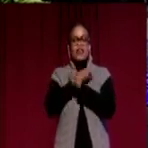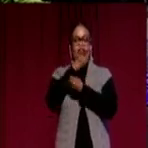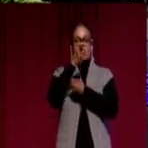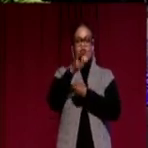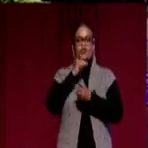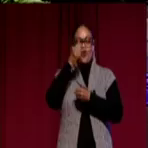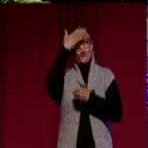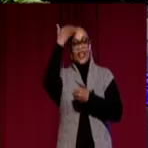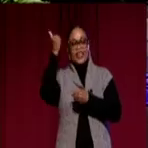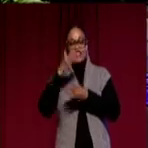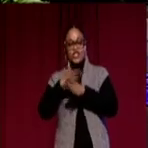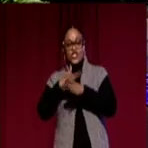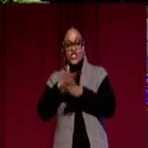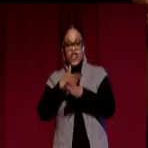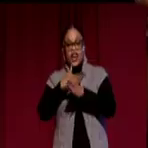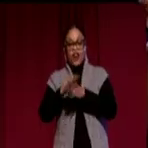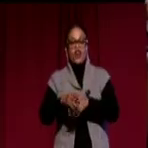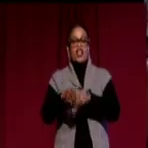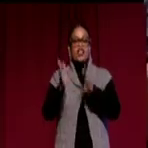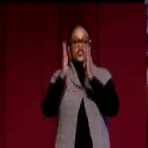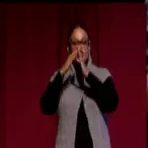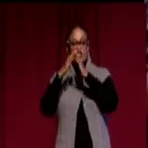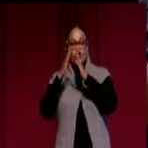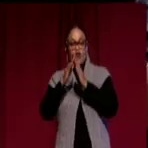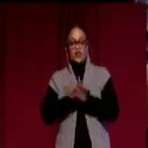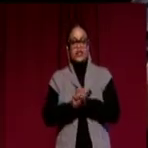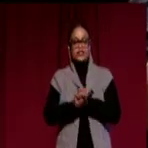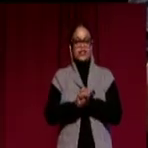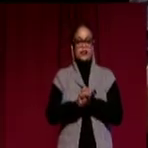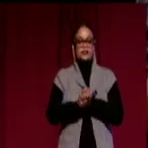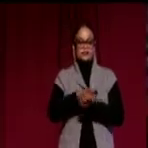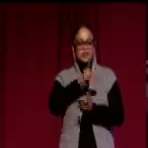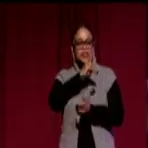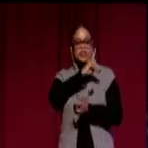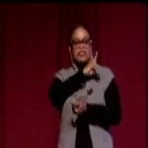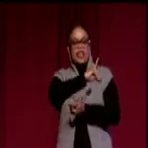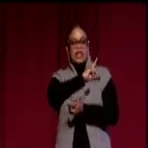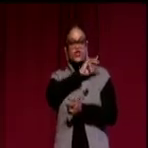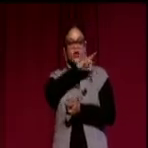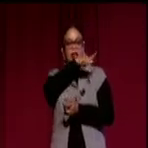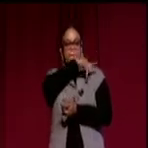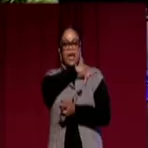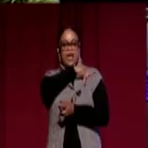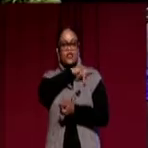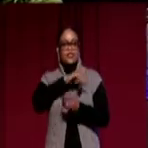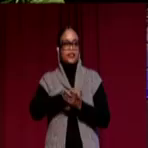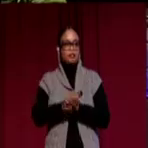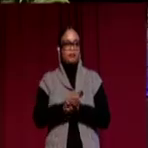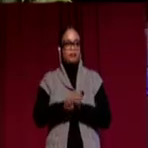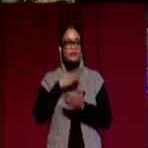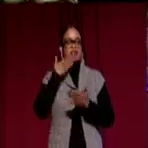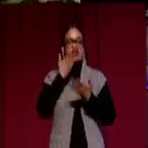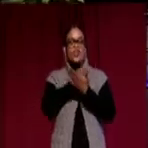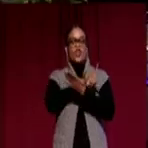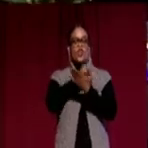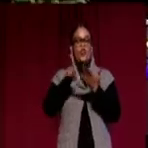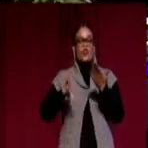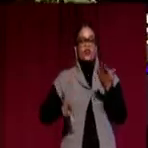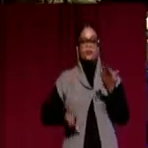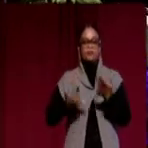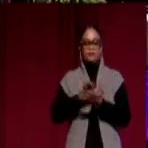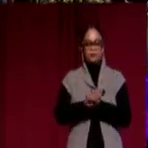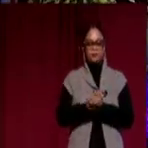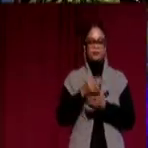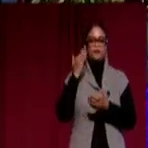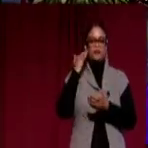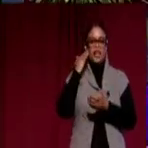forget to share this worship service. Reverend DeAndre Patterson. Good Lord.